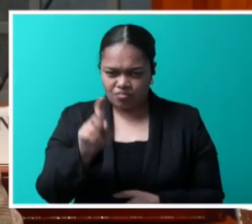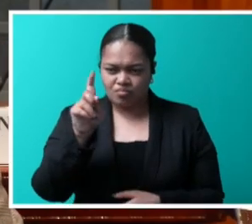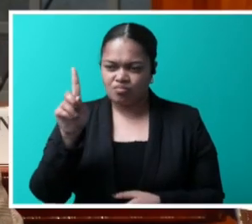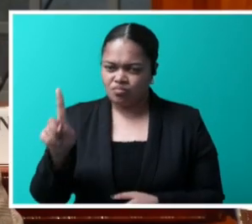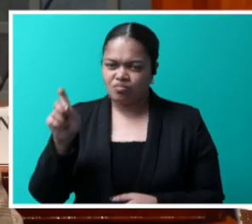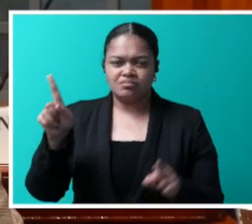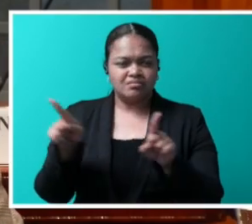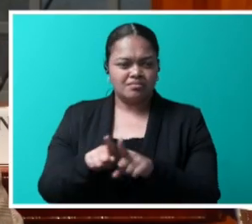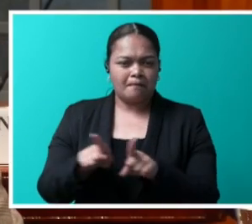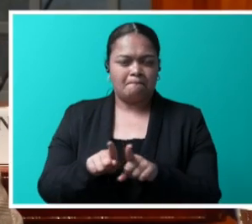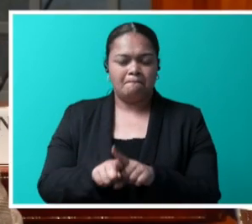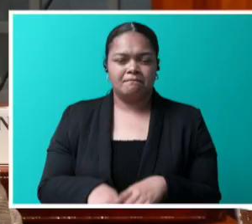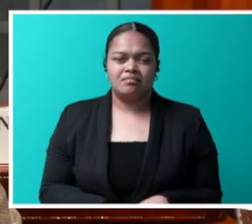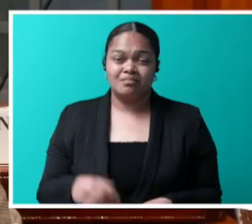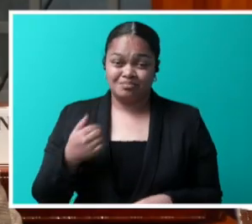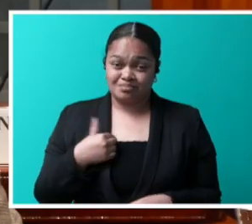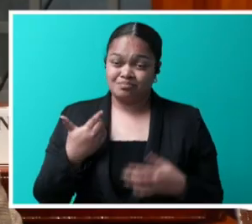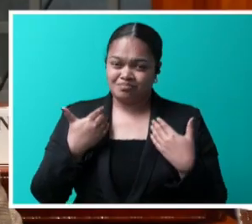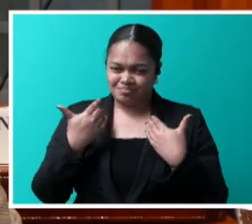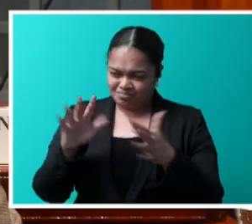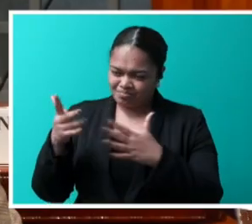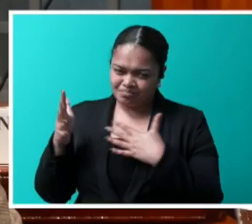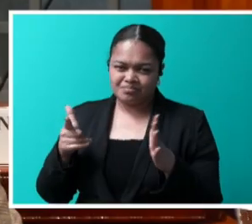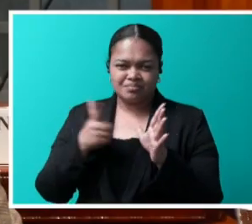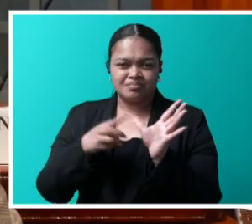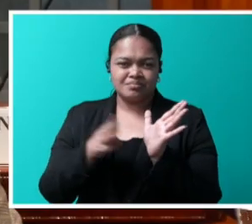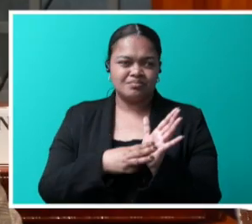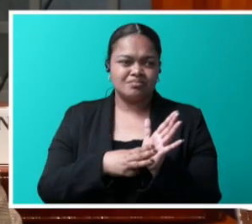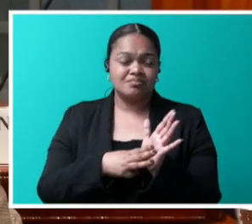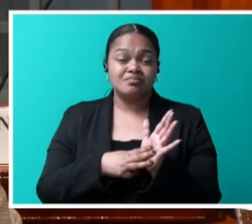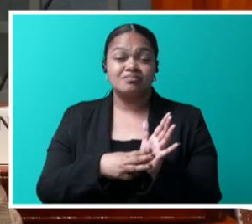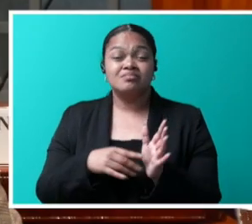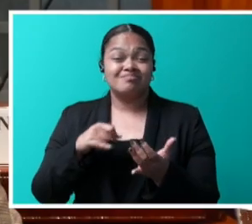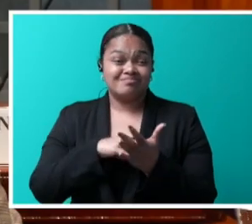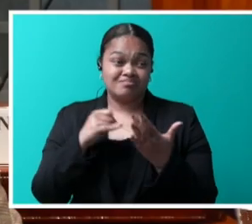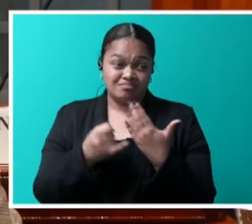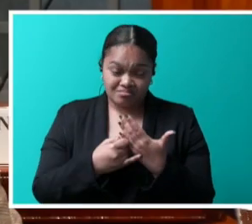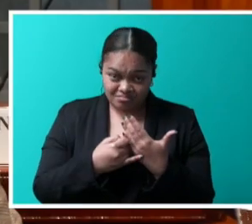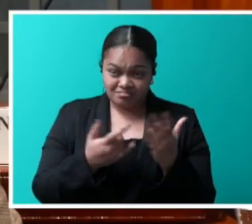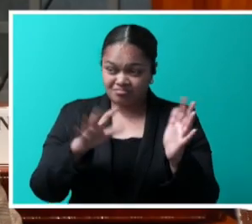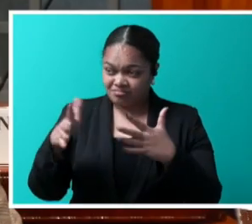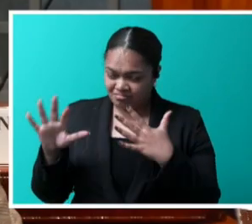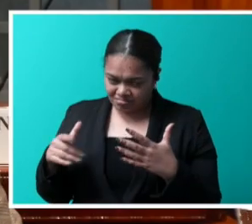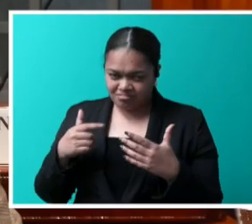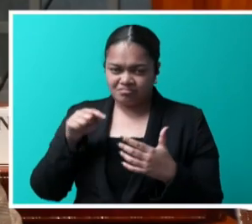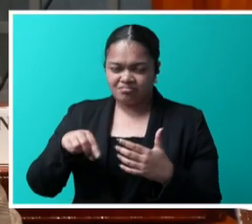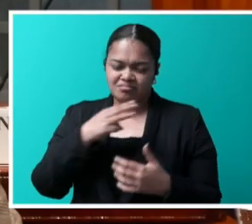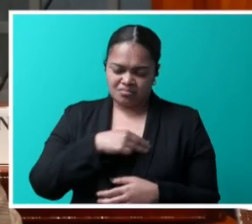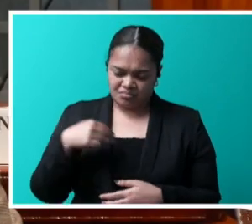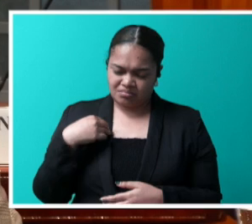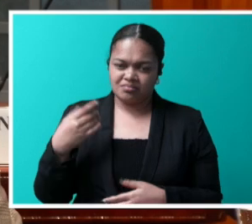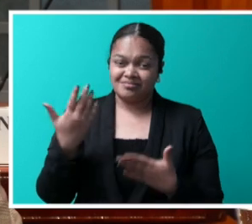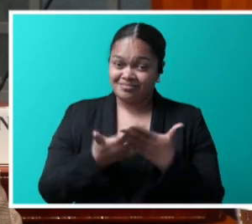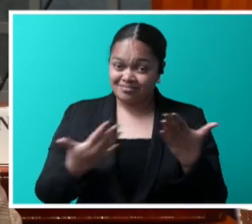same. I commend this AEM Groundwater Survey initiative to this House in this ministerial statement I make